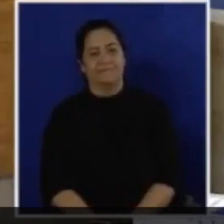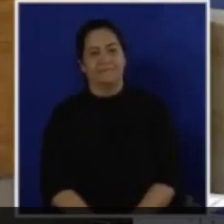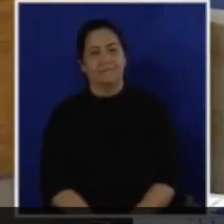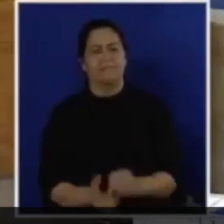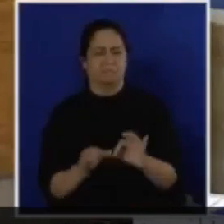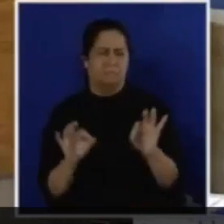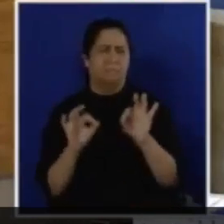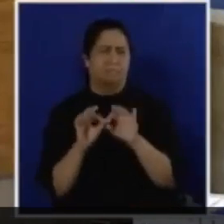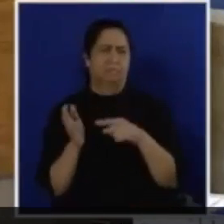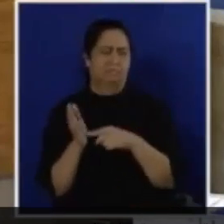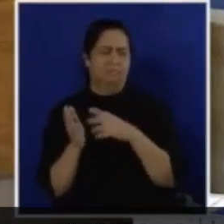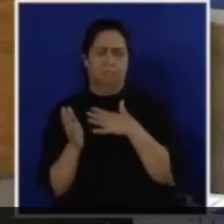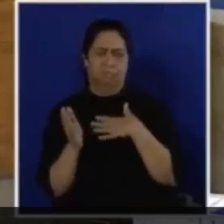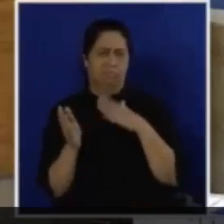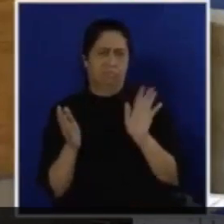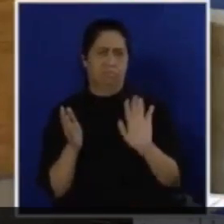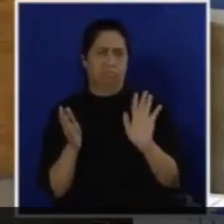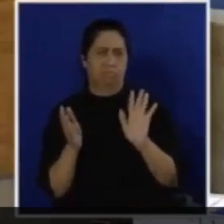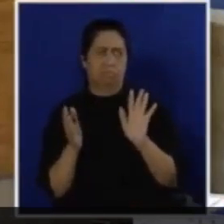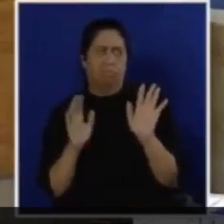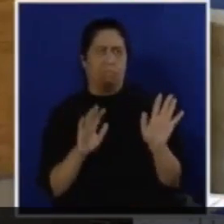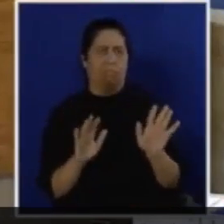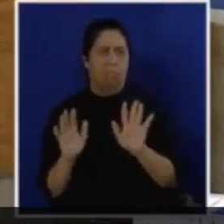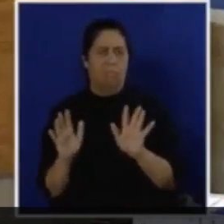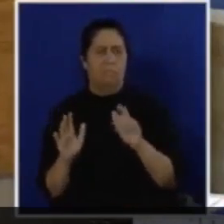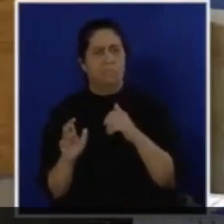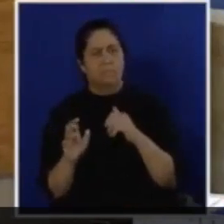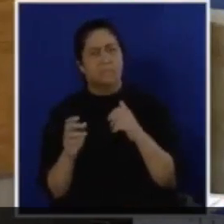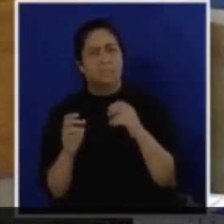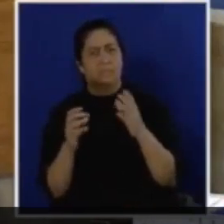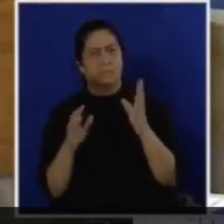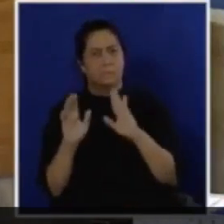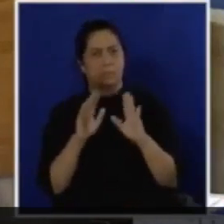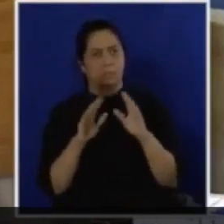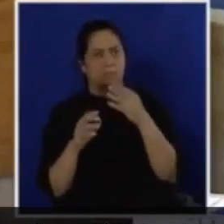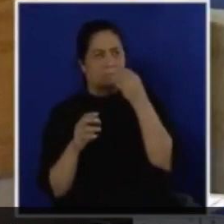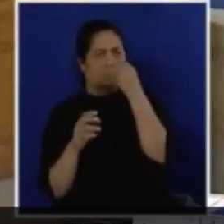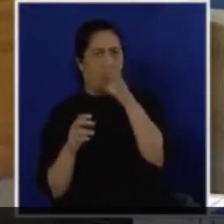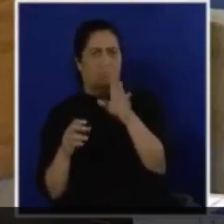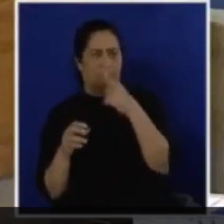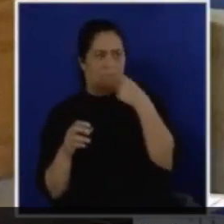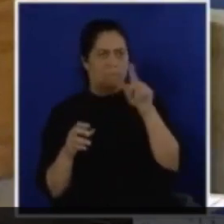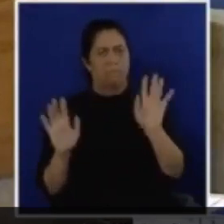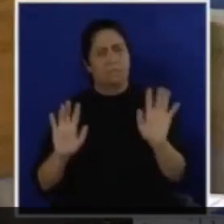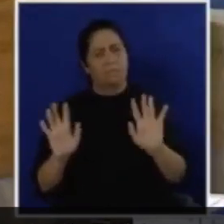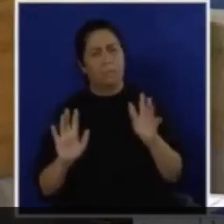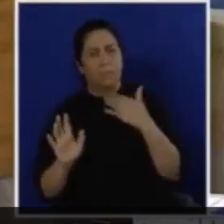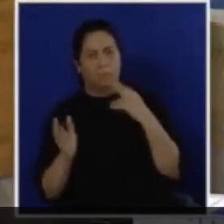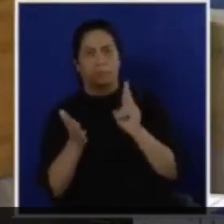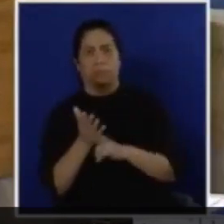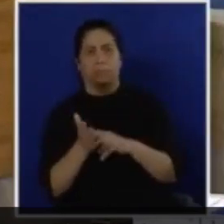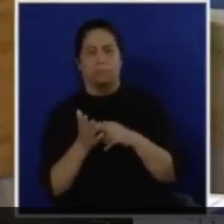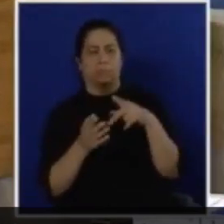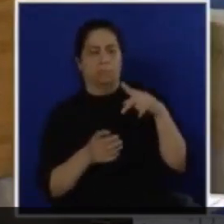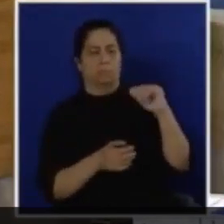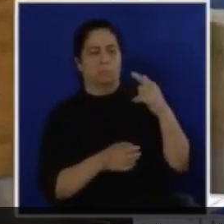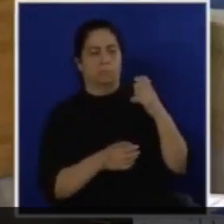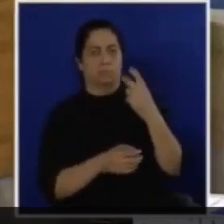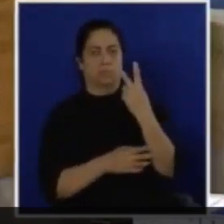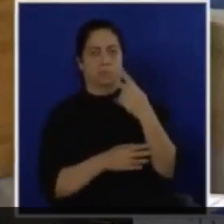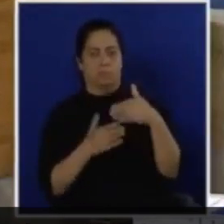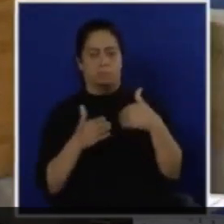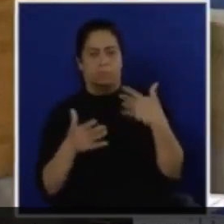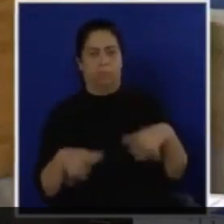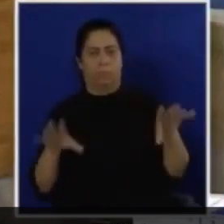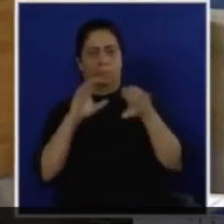This matter is urgent. Do not be part of the problem by ignoring it. I hope to sign package 2 before the year